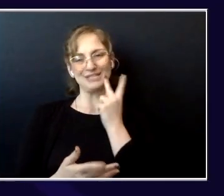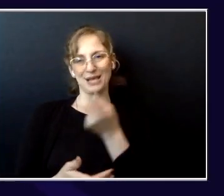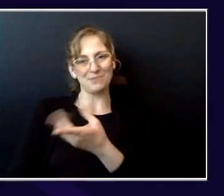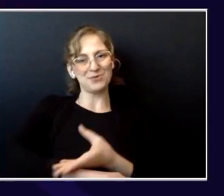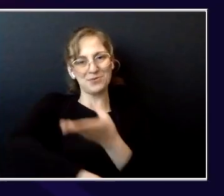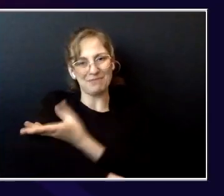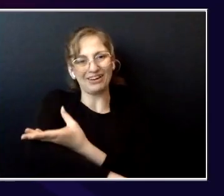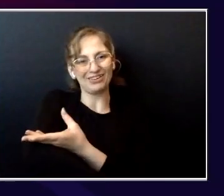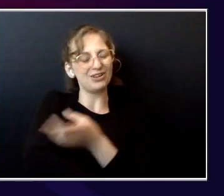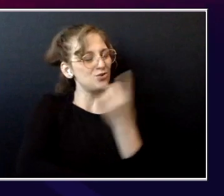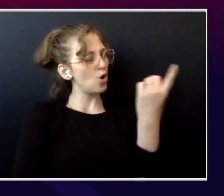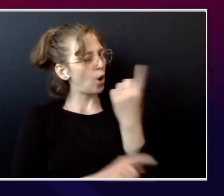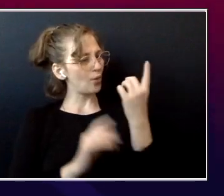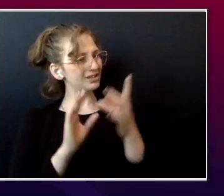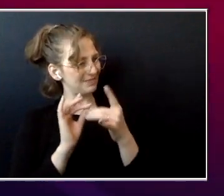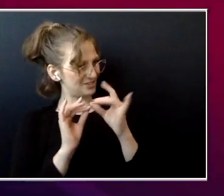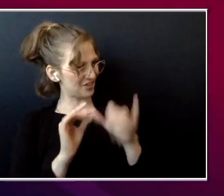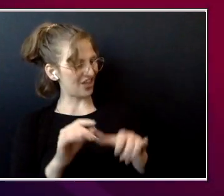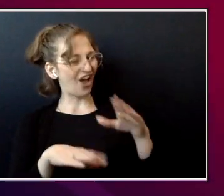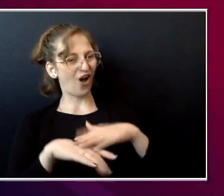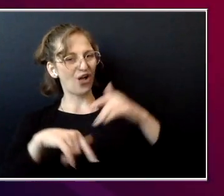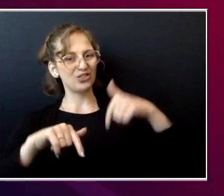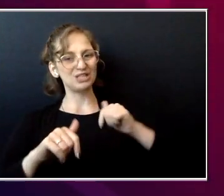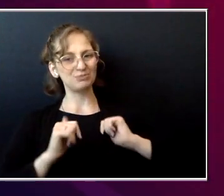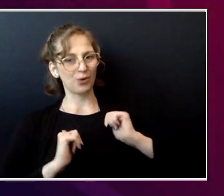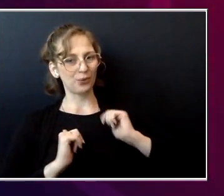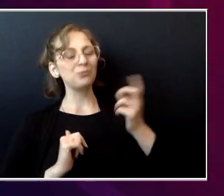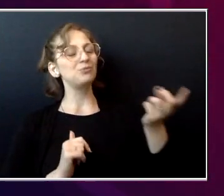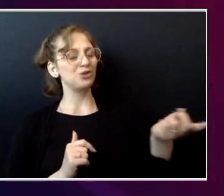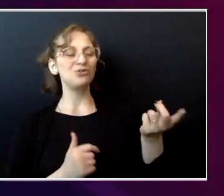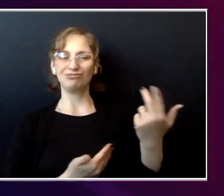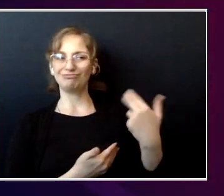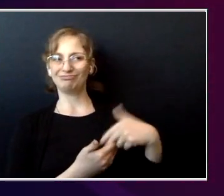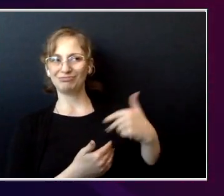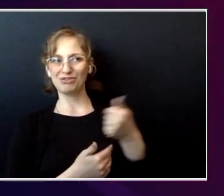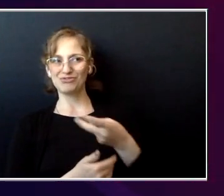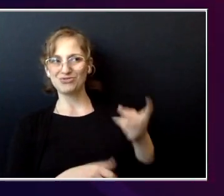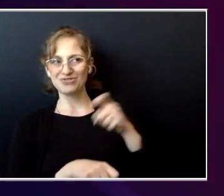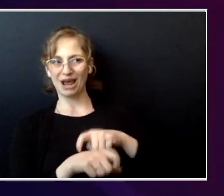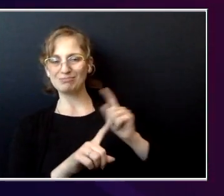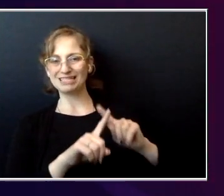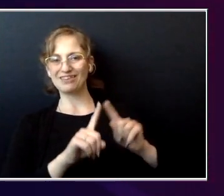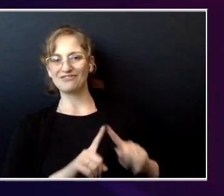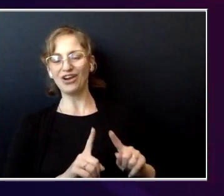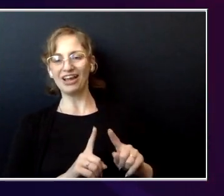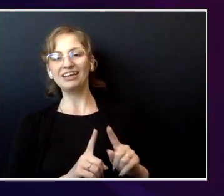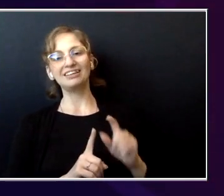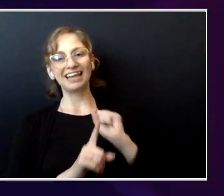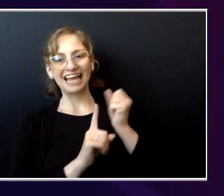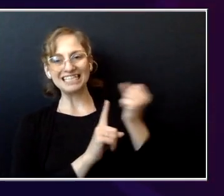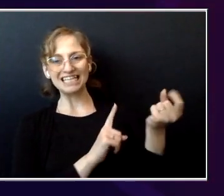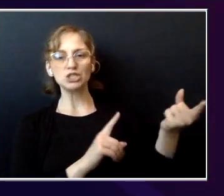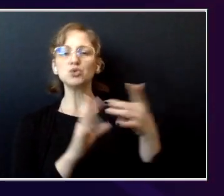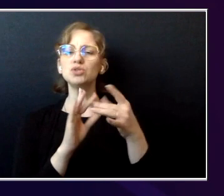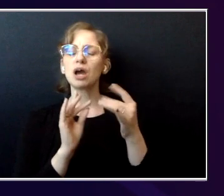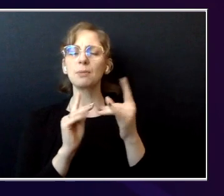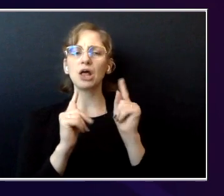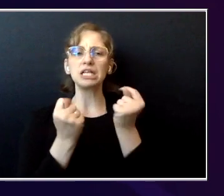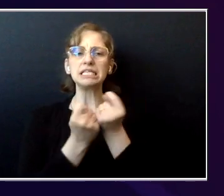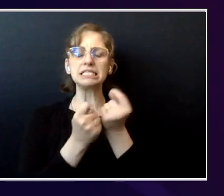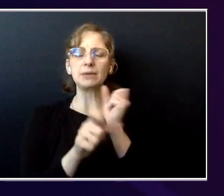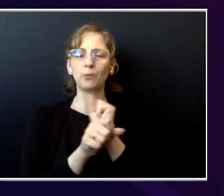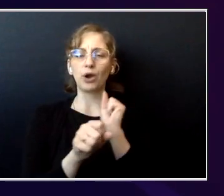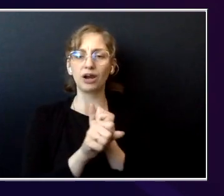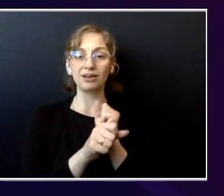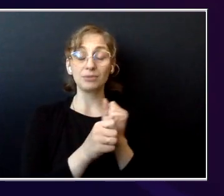the program. We've had you on this program several times with different cases, and you talk about the teamwork between you and the patient and